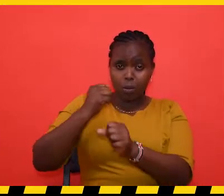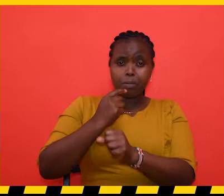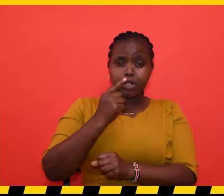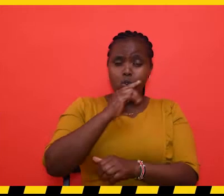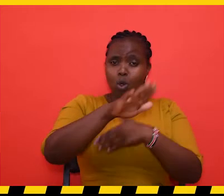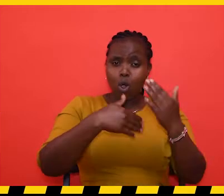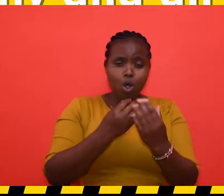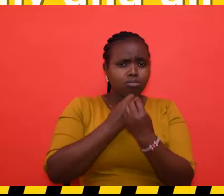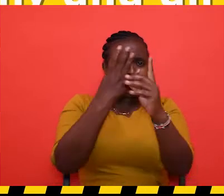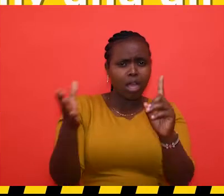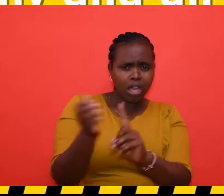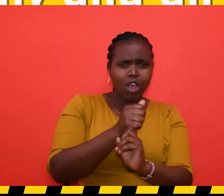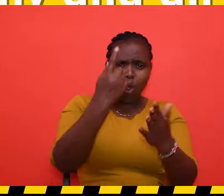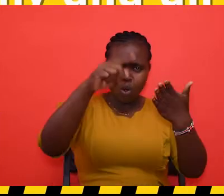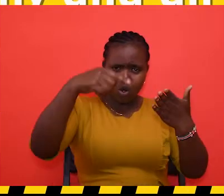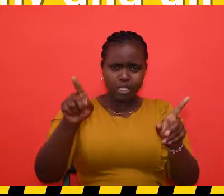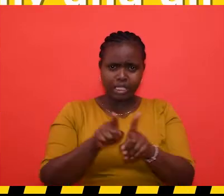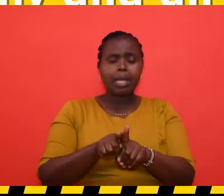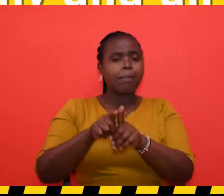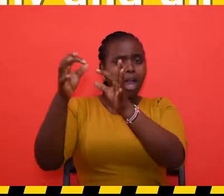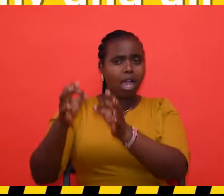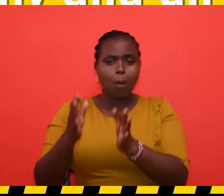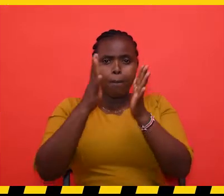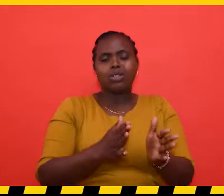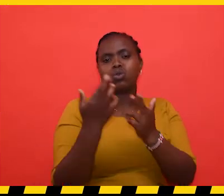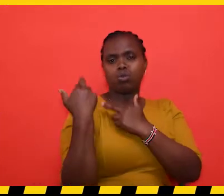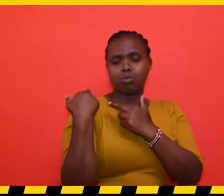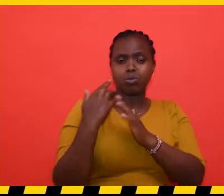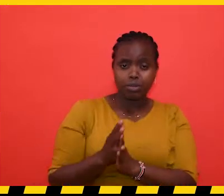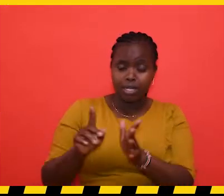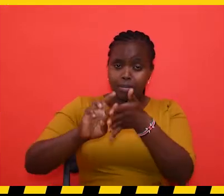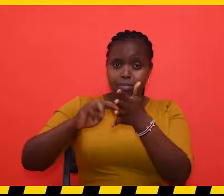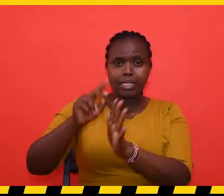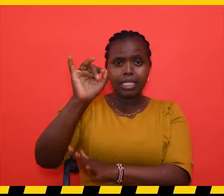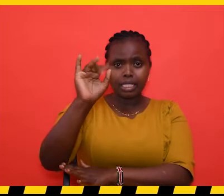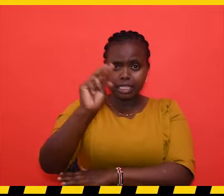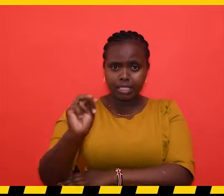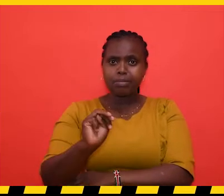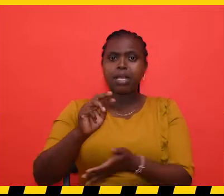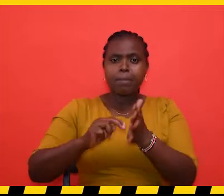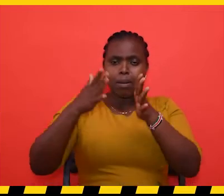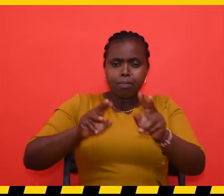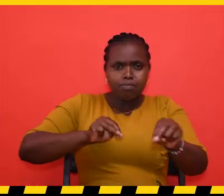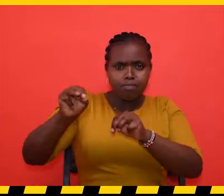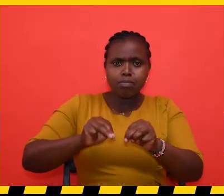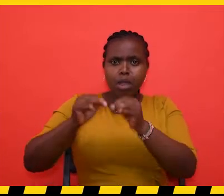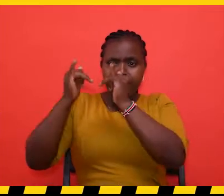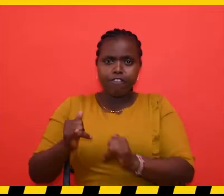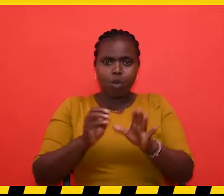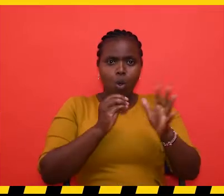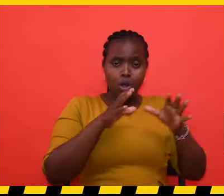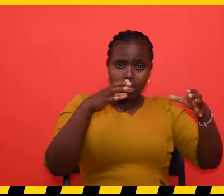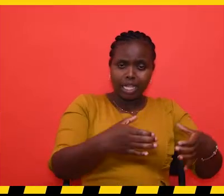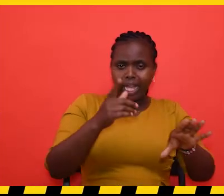to register an account, ensure the information is captured correctly and all the details belong to the owner of the account. TIMS is a self-service portal